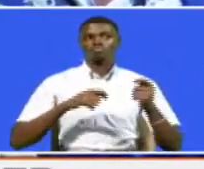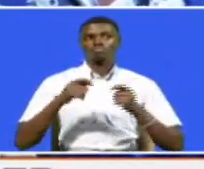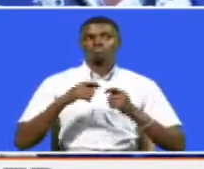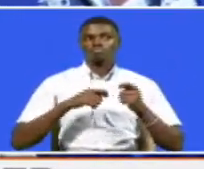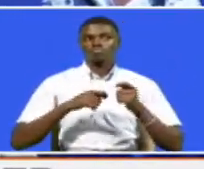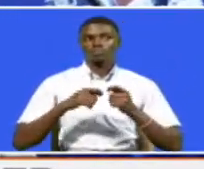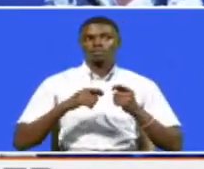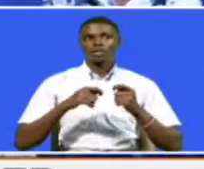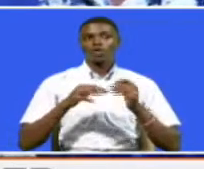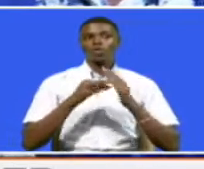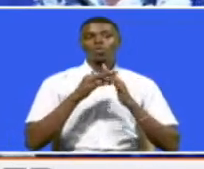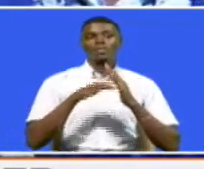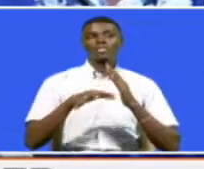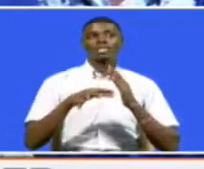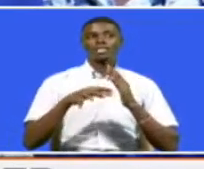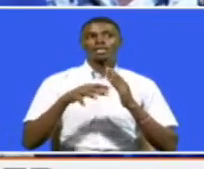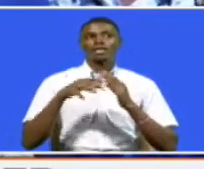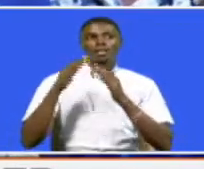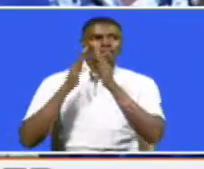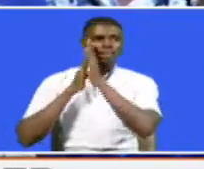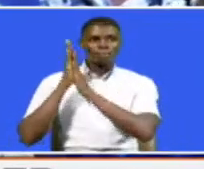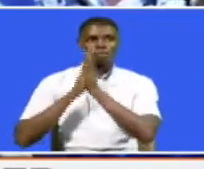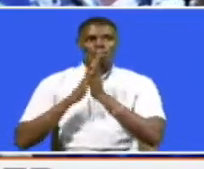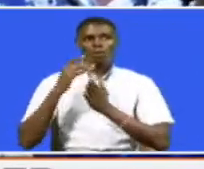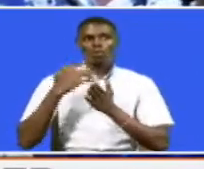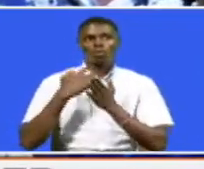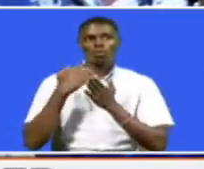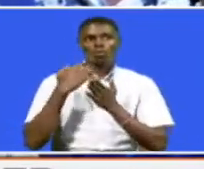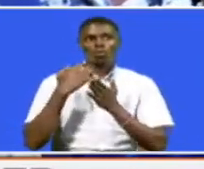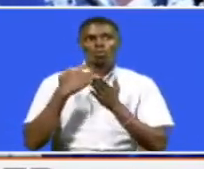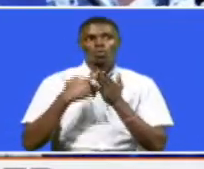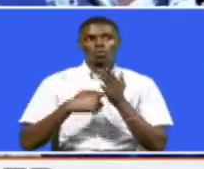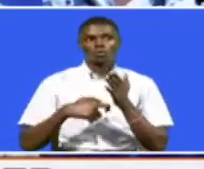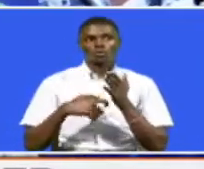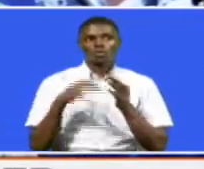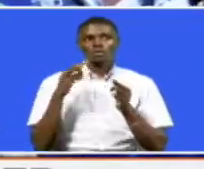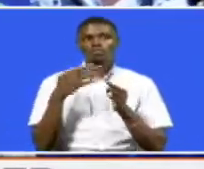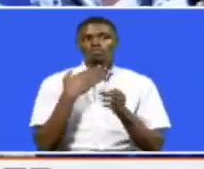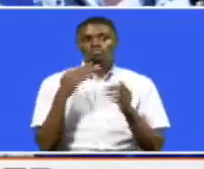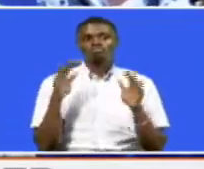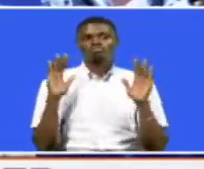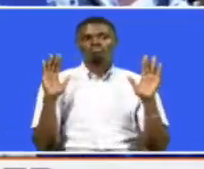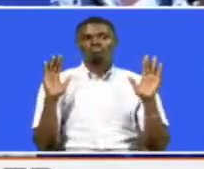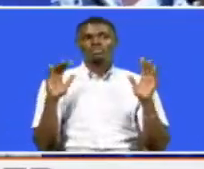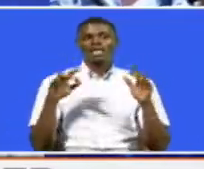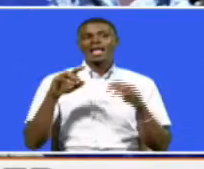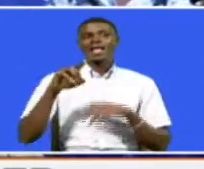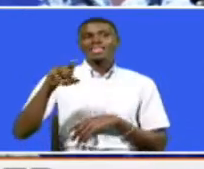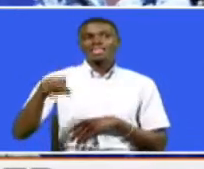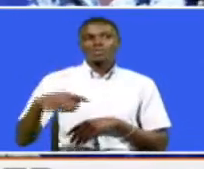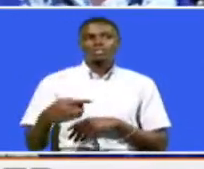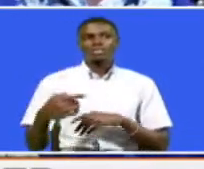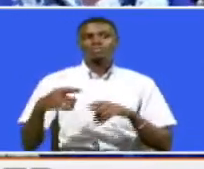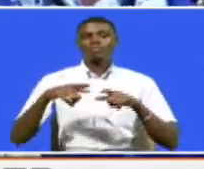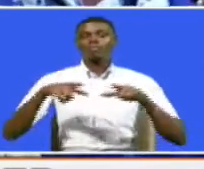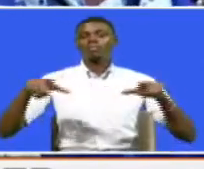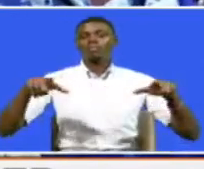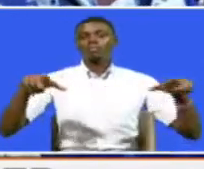cause, if God could touch their hearts, for them to surrender the thousands of acres that they